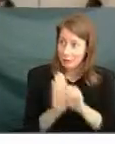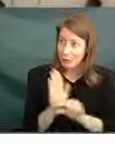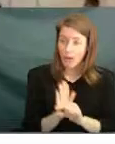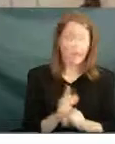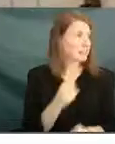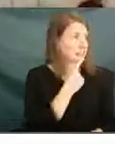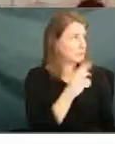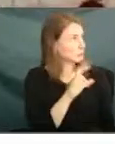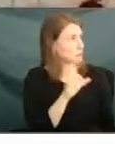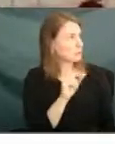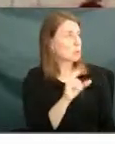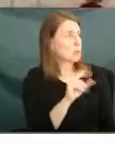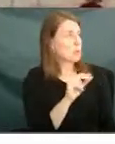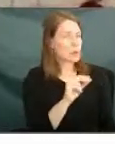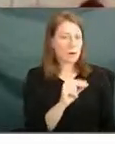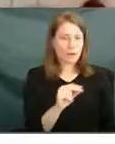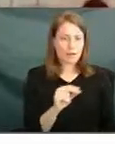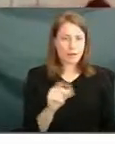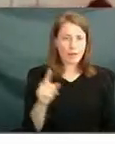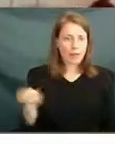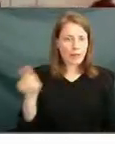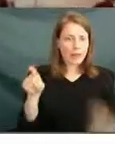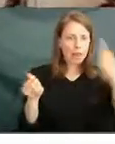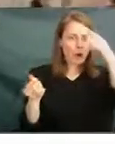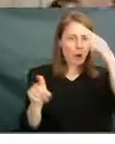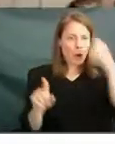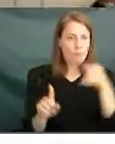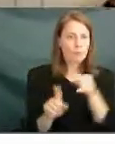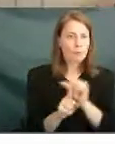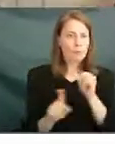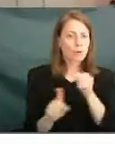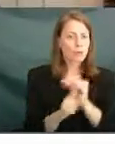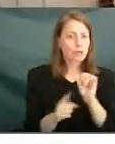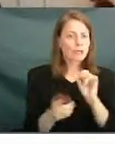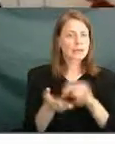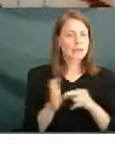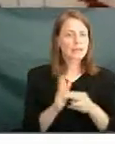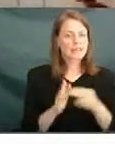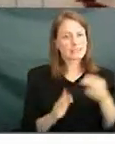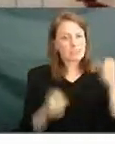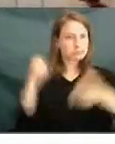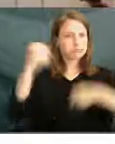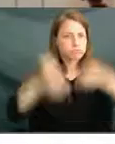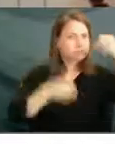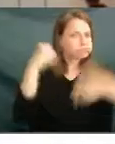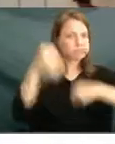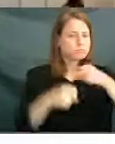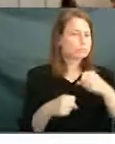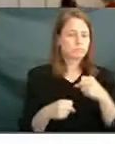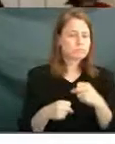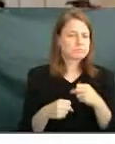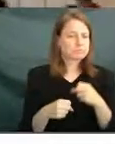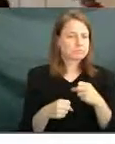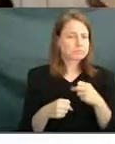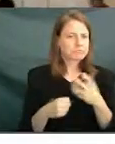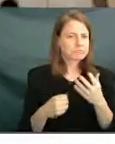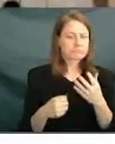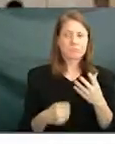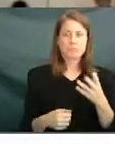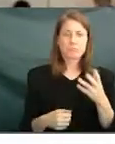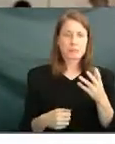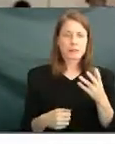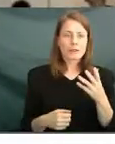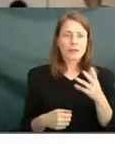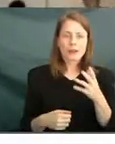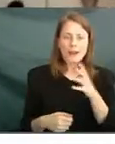and indirect bullying, turning your back when somebody comes, and the things that typical teenagers tend to do. Did you know that if you do that over time, it's bullying? And